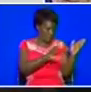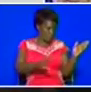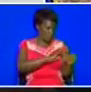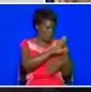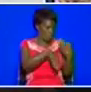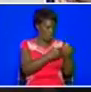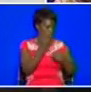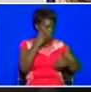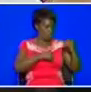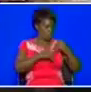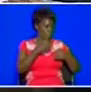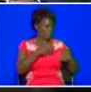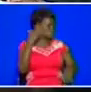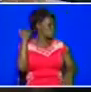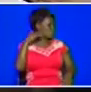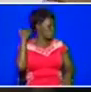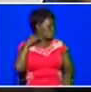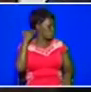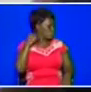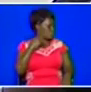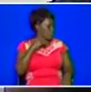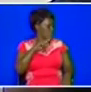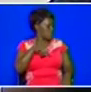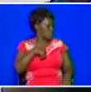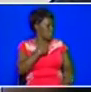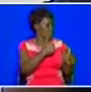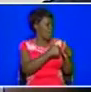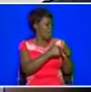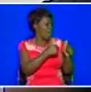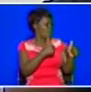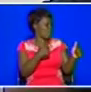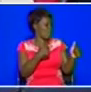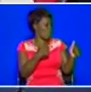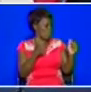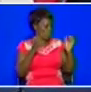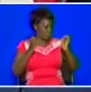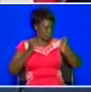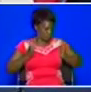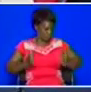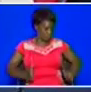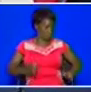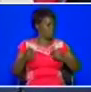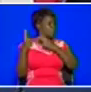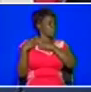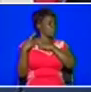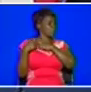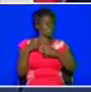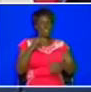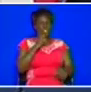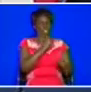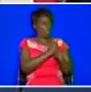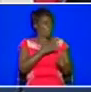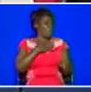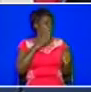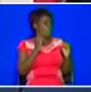corruption to crimes so that we avoid taking moral ethical responsibility as people. So it's not my job to